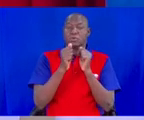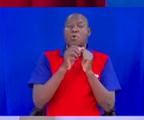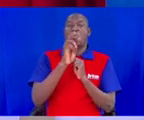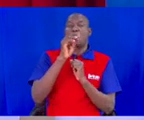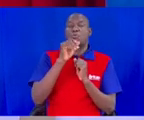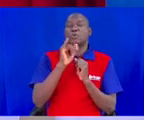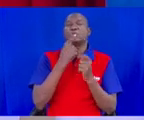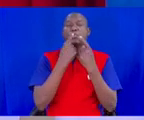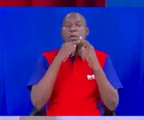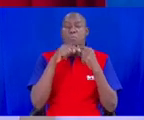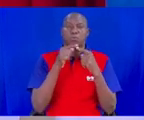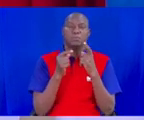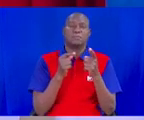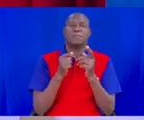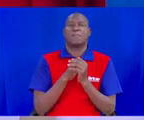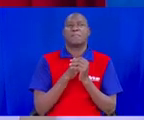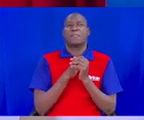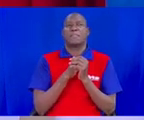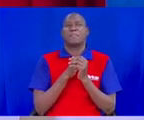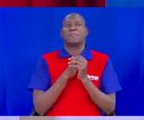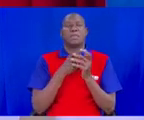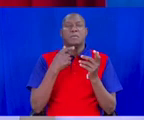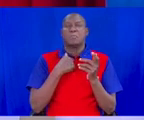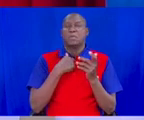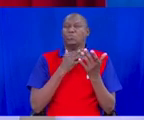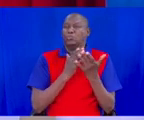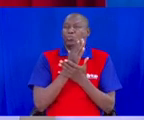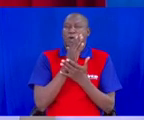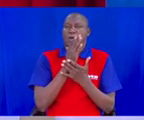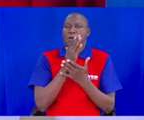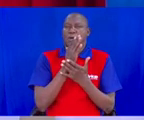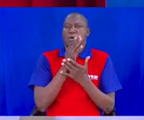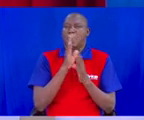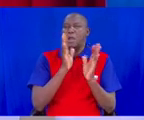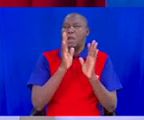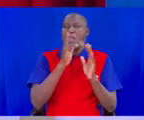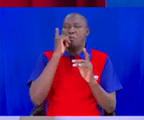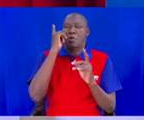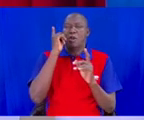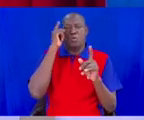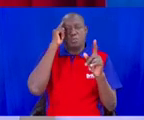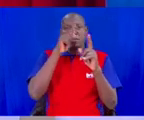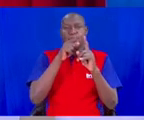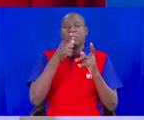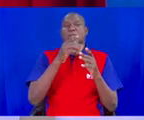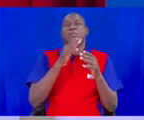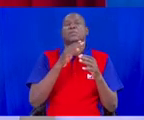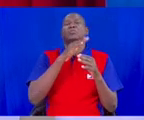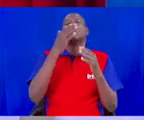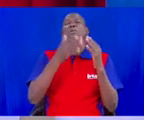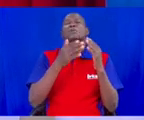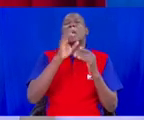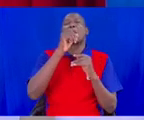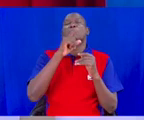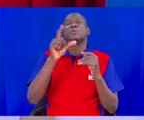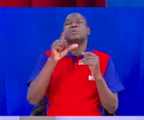about, I wouldn't be very sure about the number one objective whereby they're ensuring that your capital